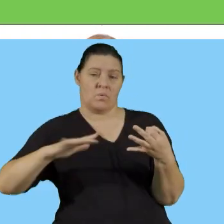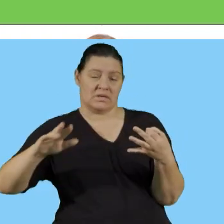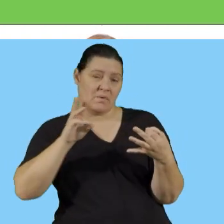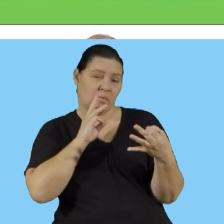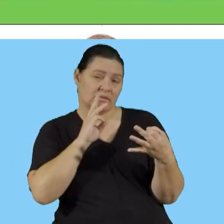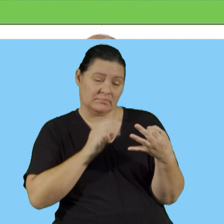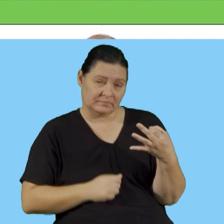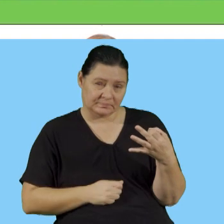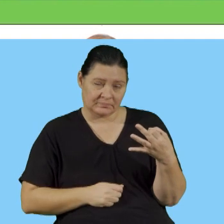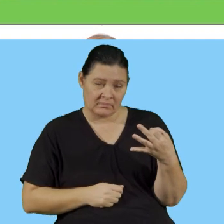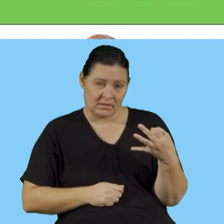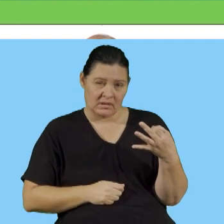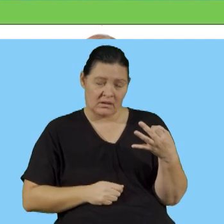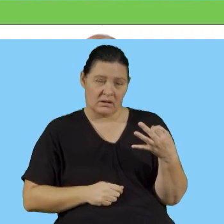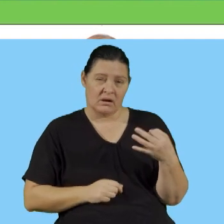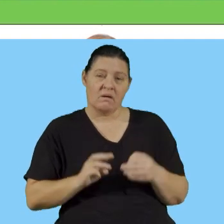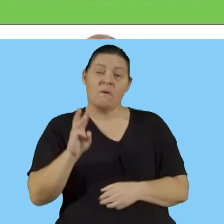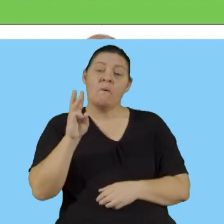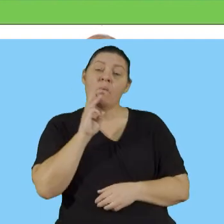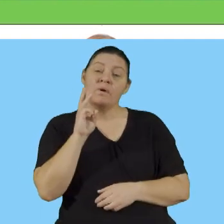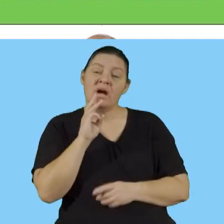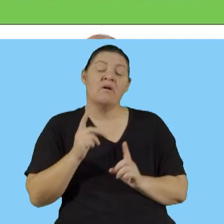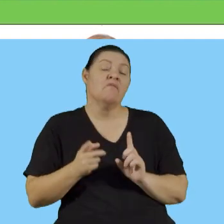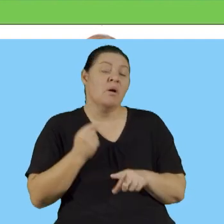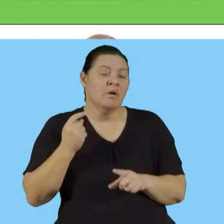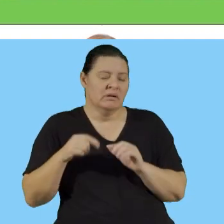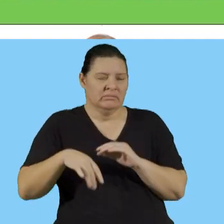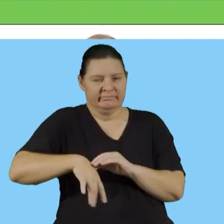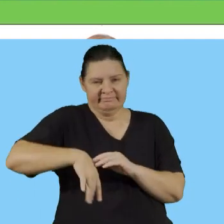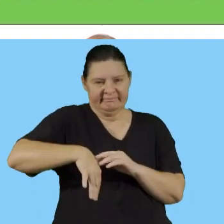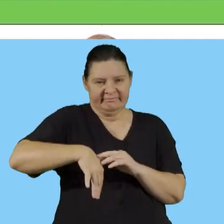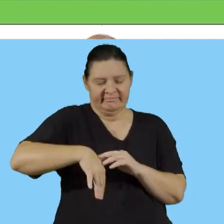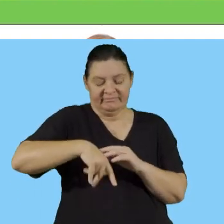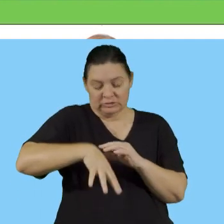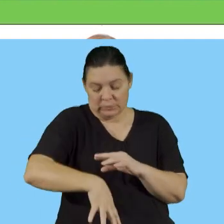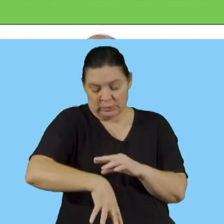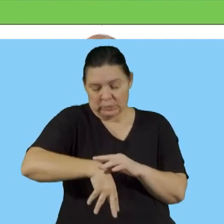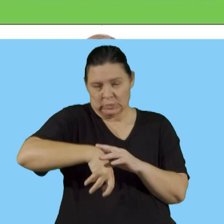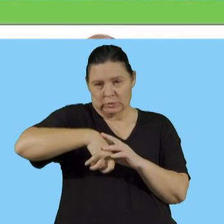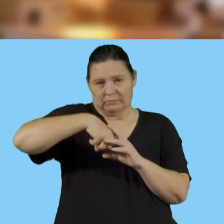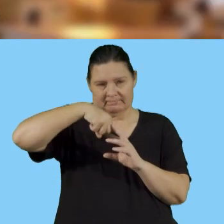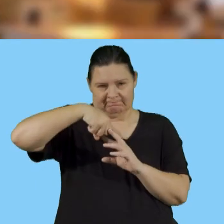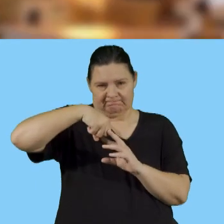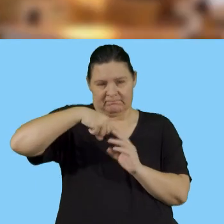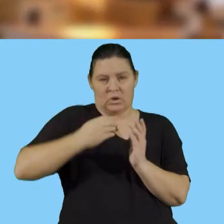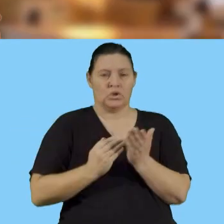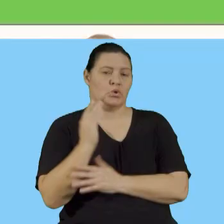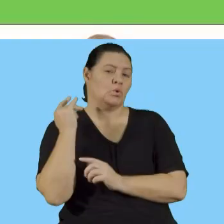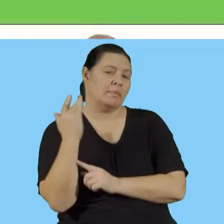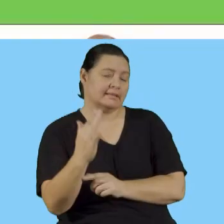water. So water comes from the roots, obviously, because it's being absorbed by the